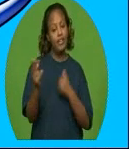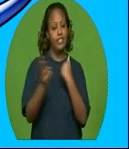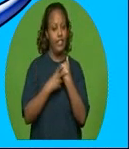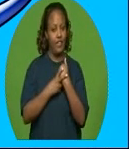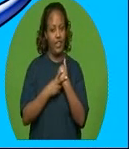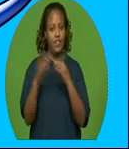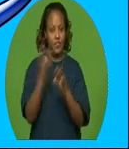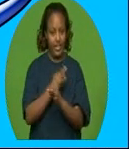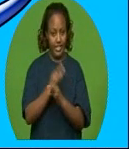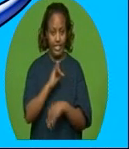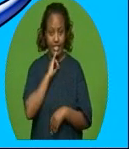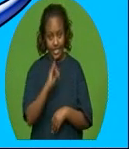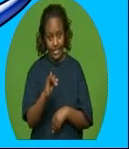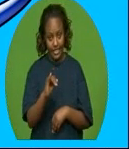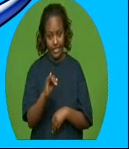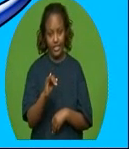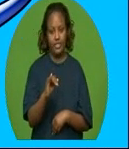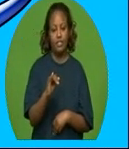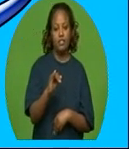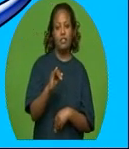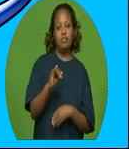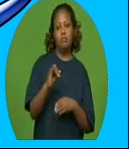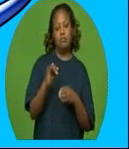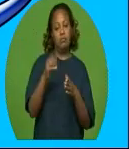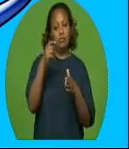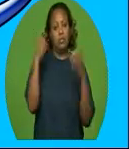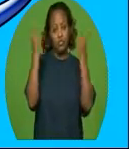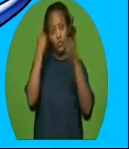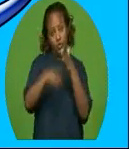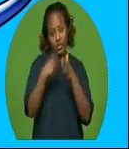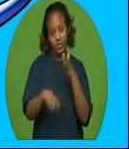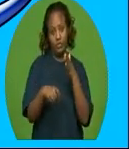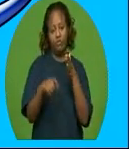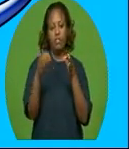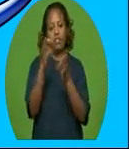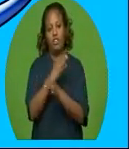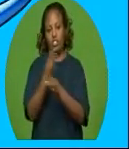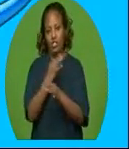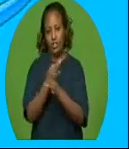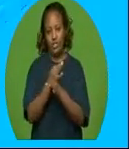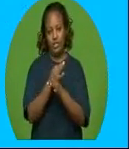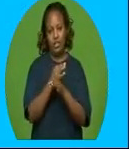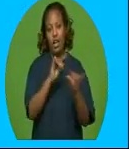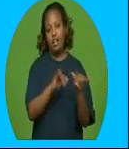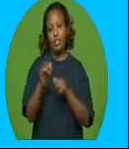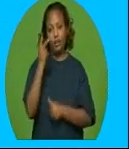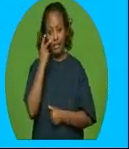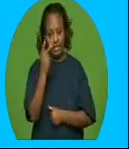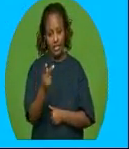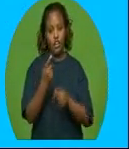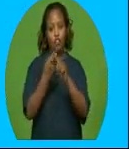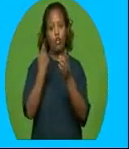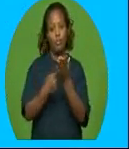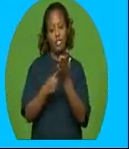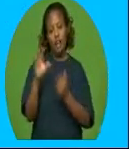That's why the saving function is corollary or reciprocal of the function. As can